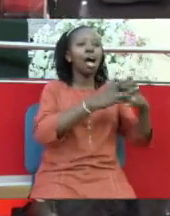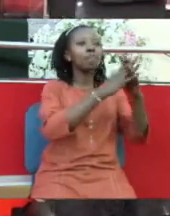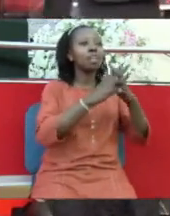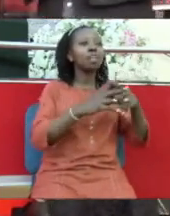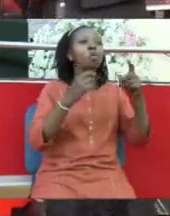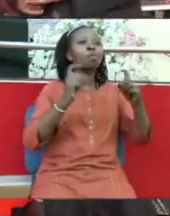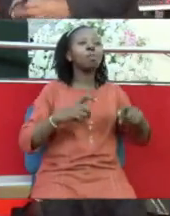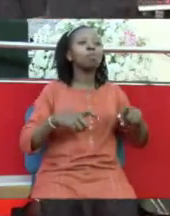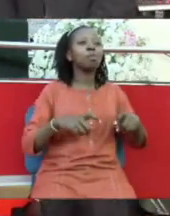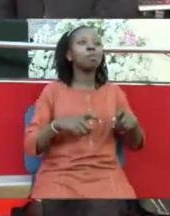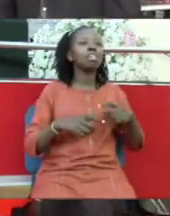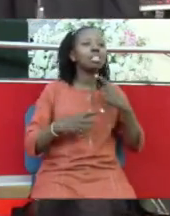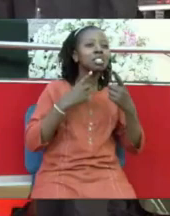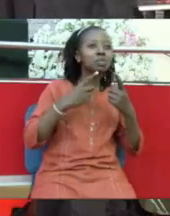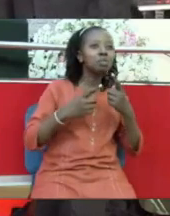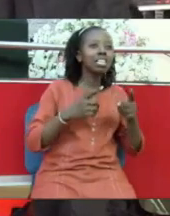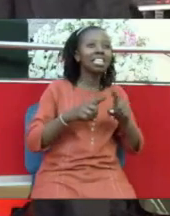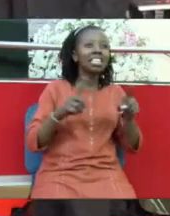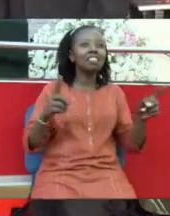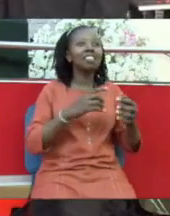Maybe that's why you